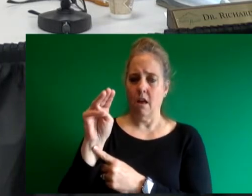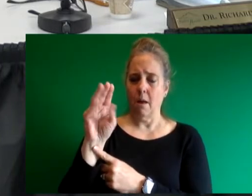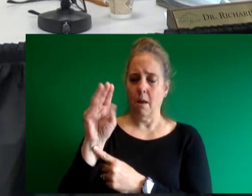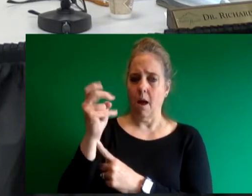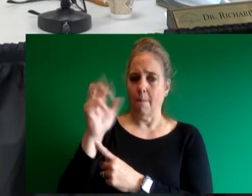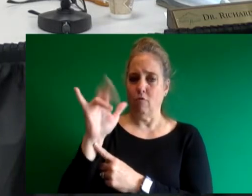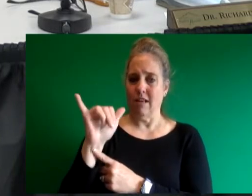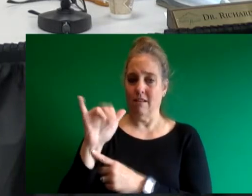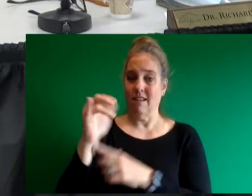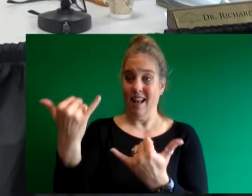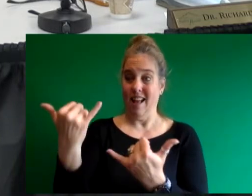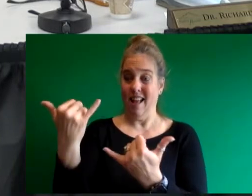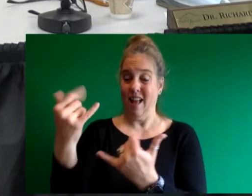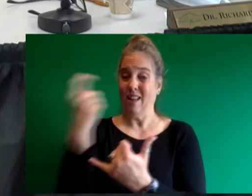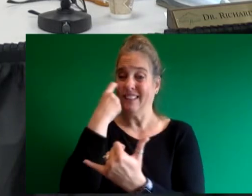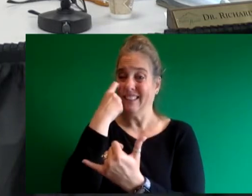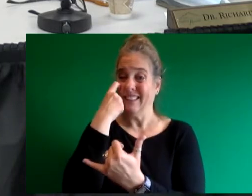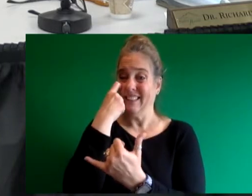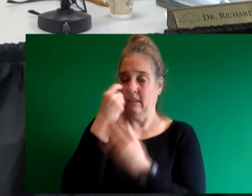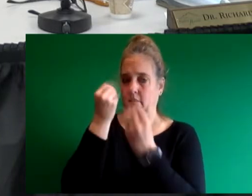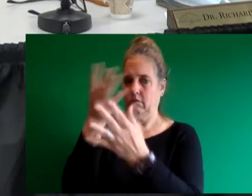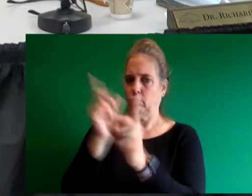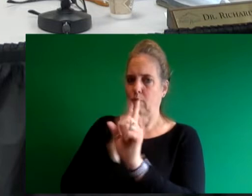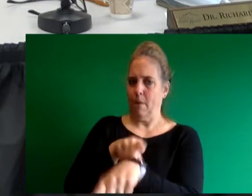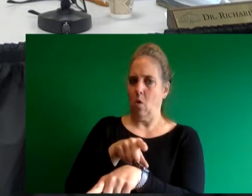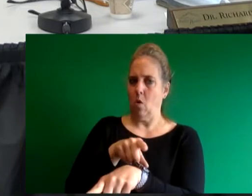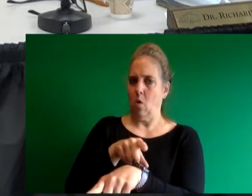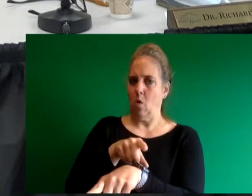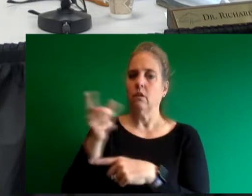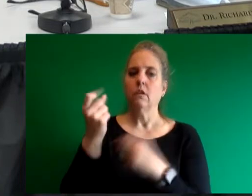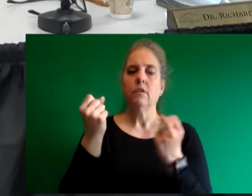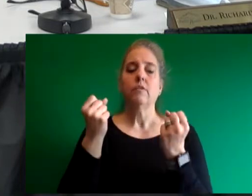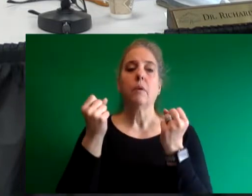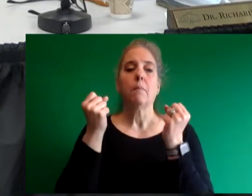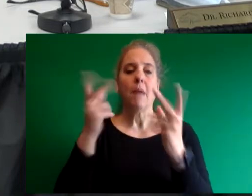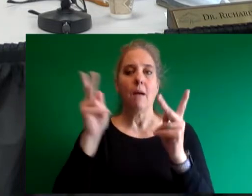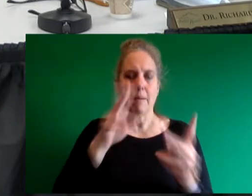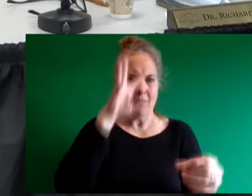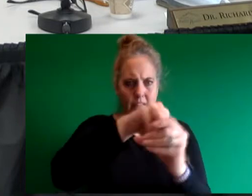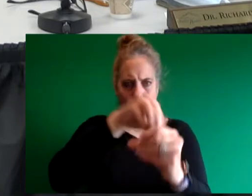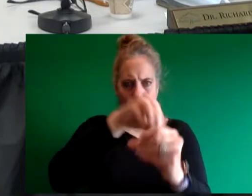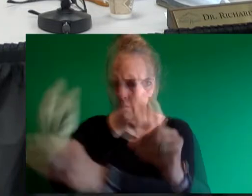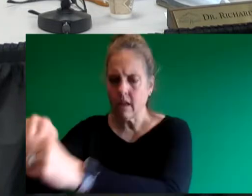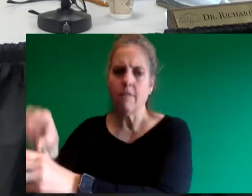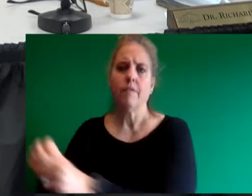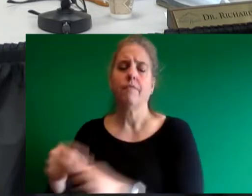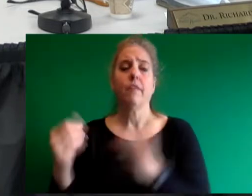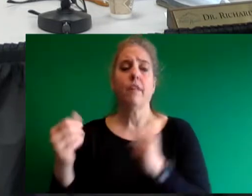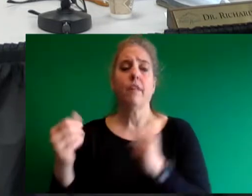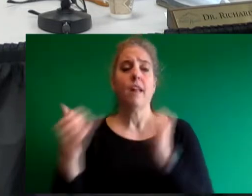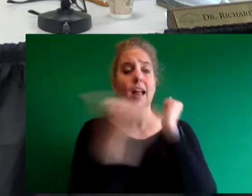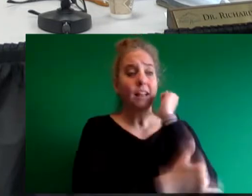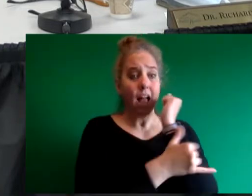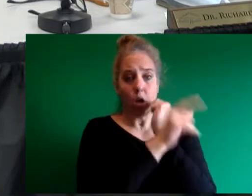There's many in the county that help support us. And then also this award goes to